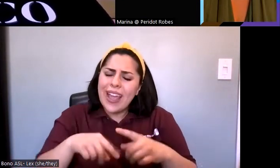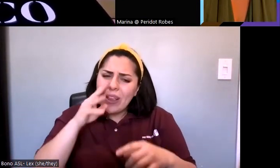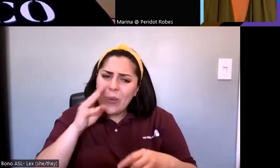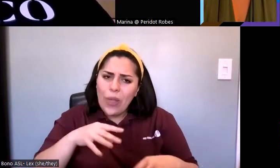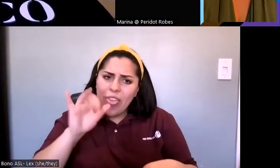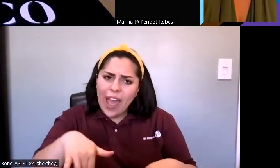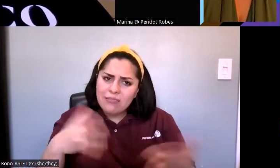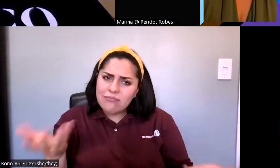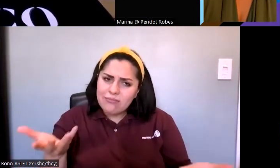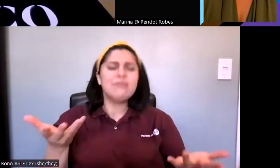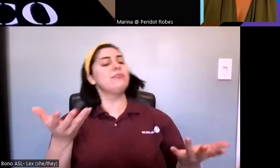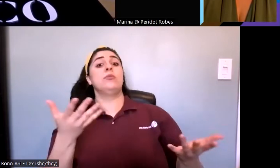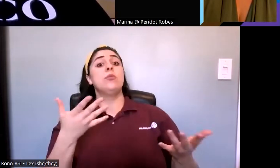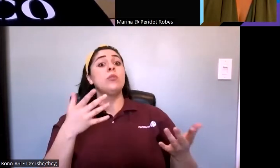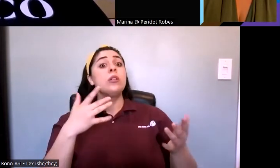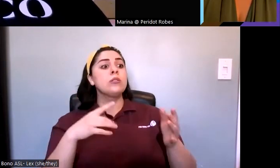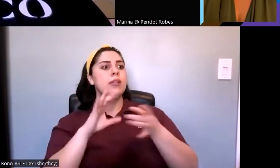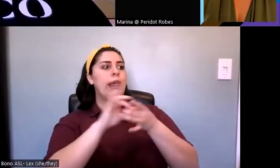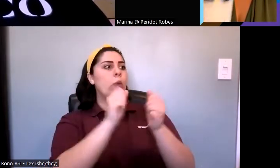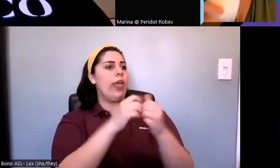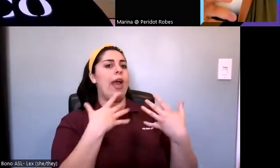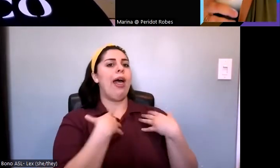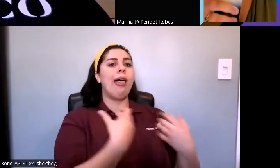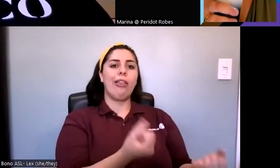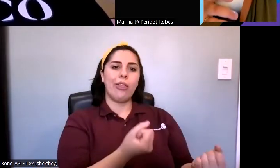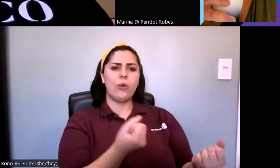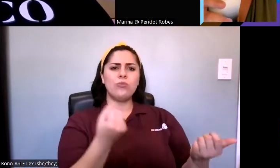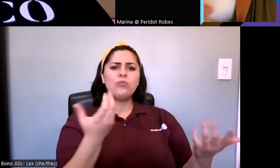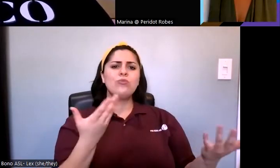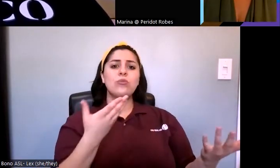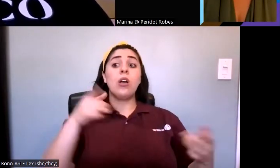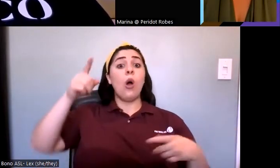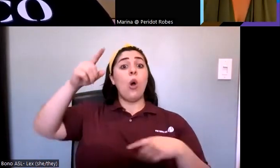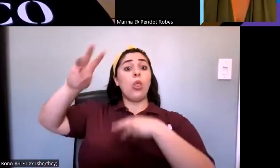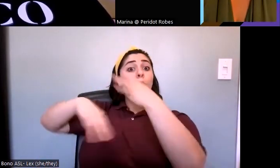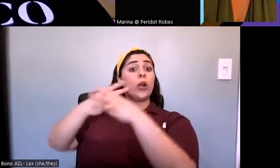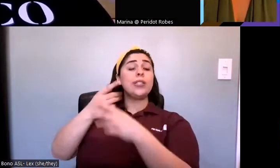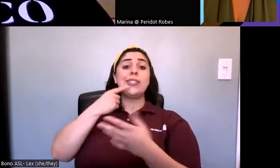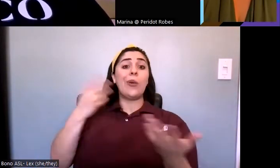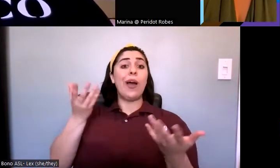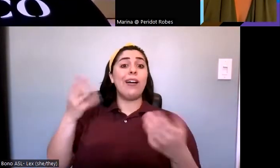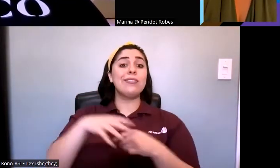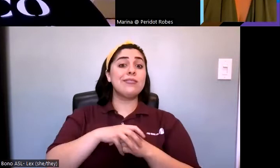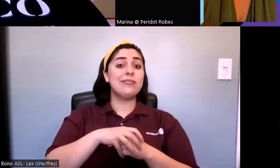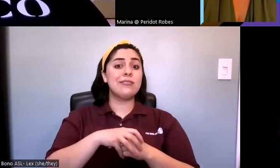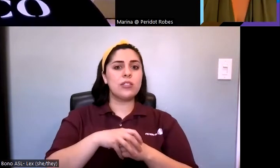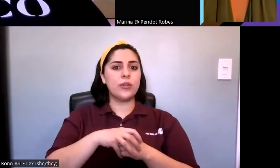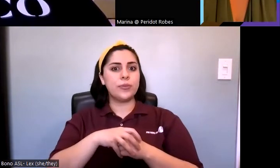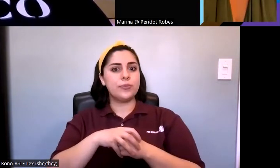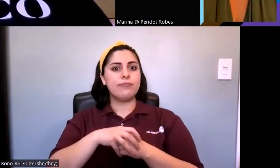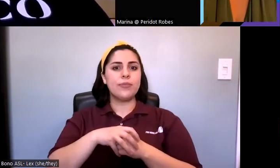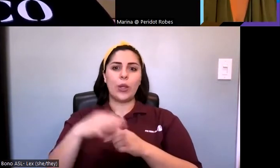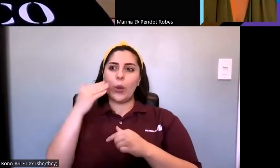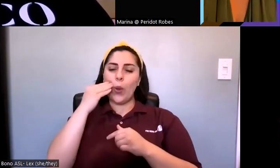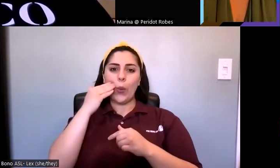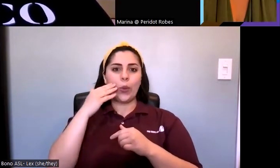know, because when we mention health, what is the first thing that the masses say? And when I say the masses, I mean people who look